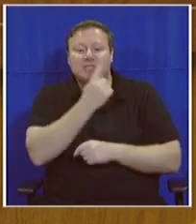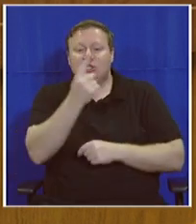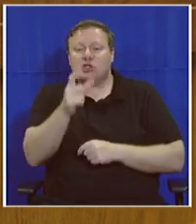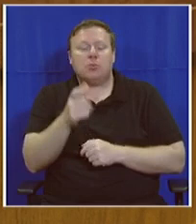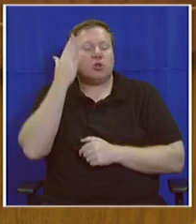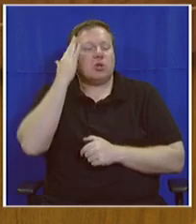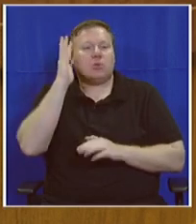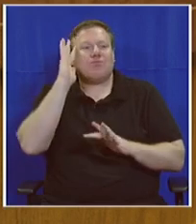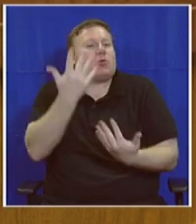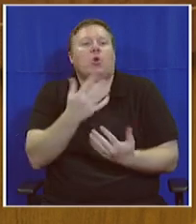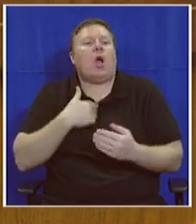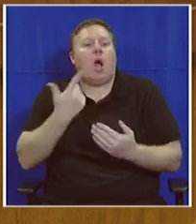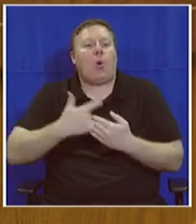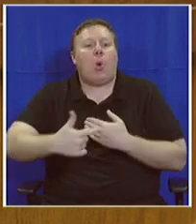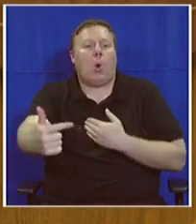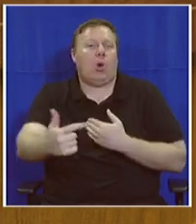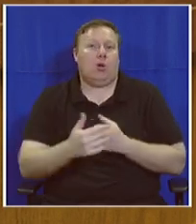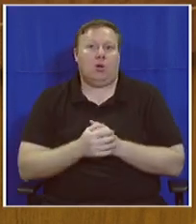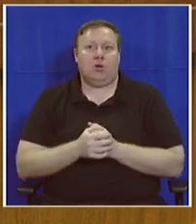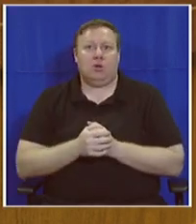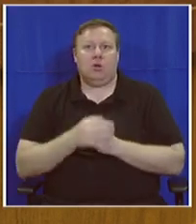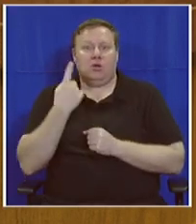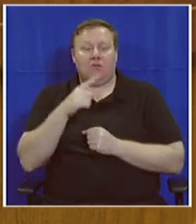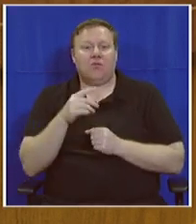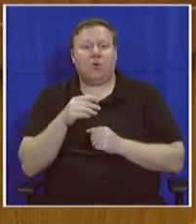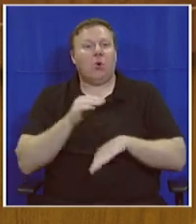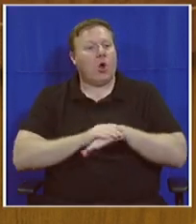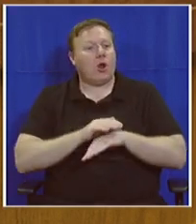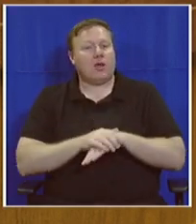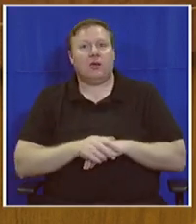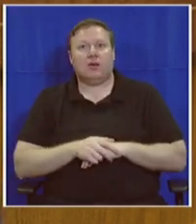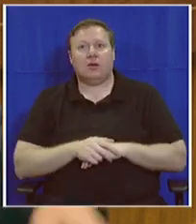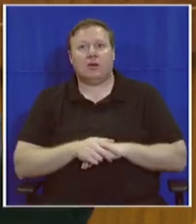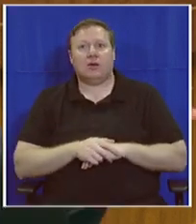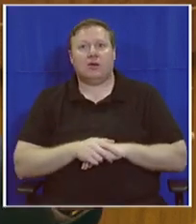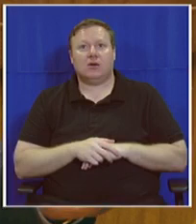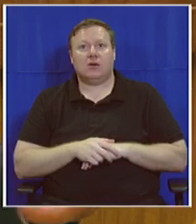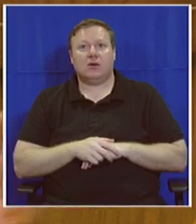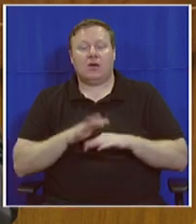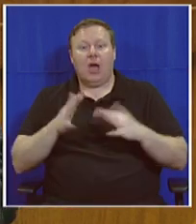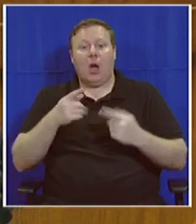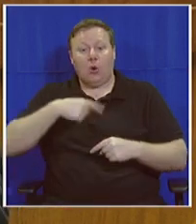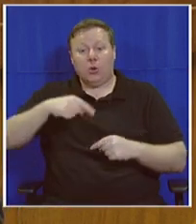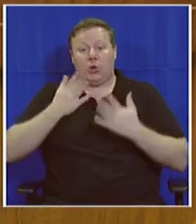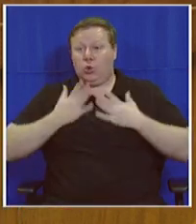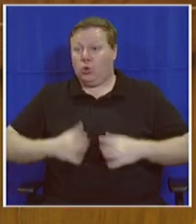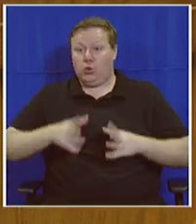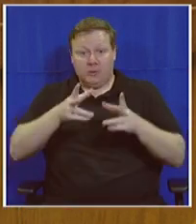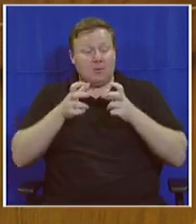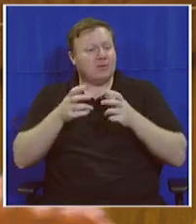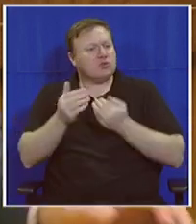be. In this instance of our colleague, her journey was, in terms of how we as humans perceive it, was a short